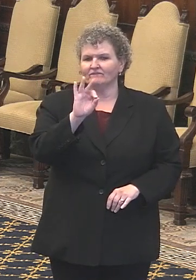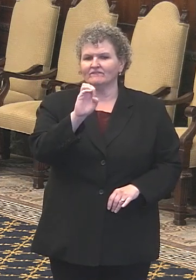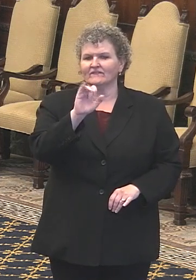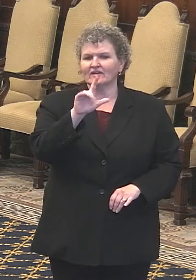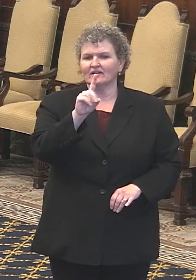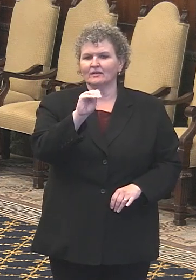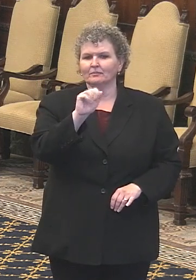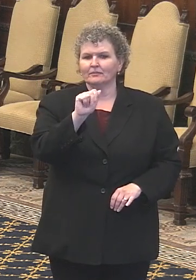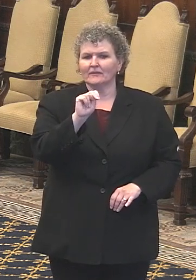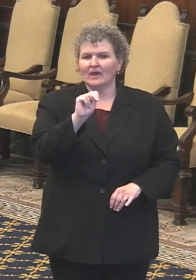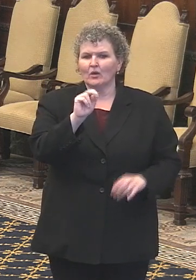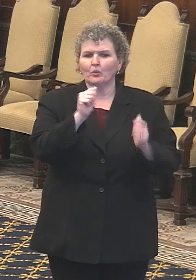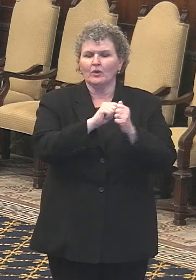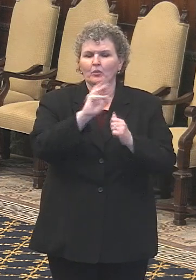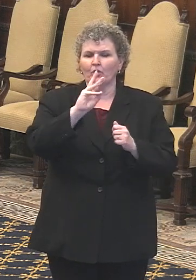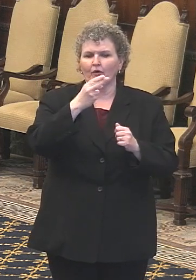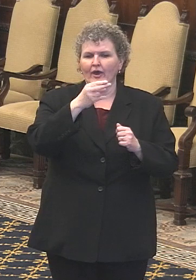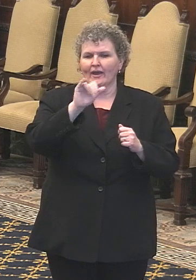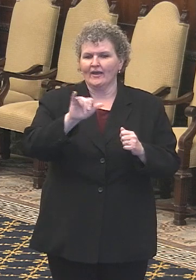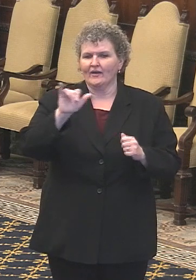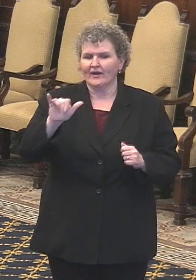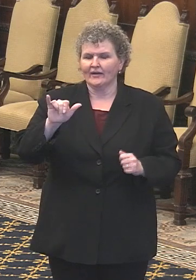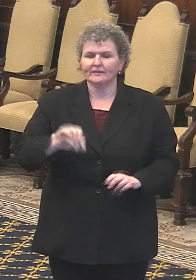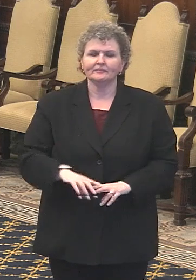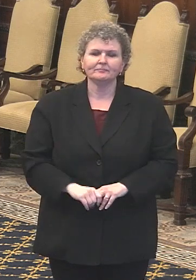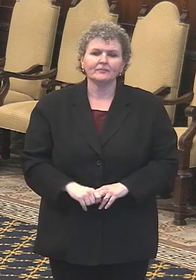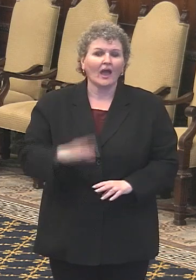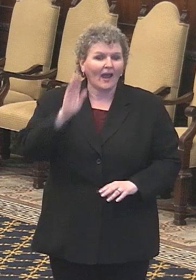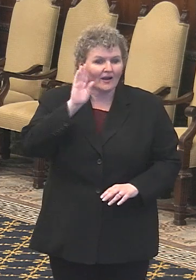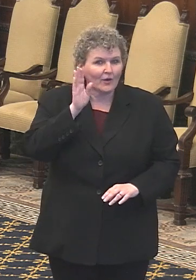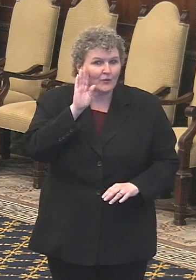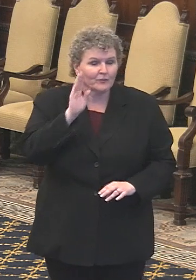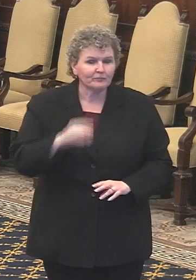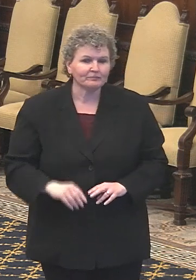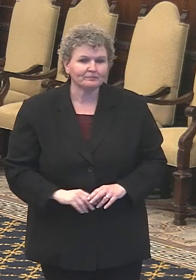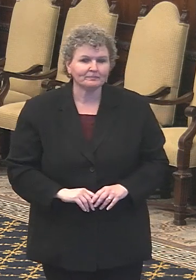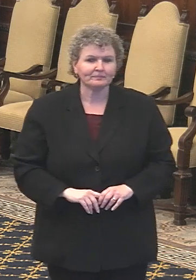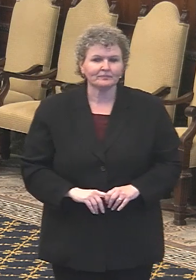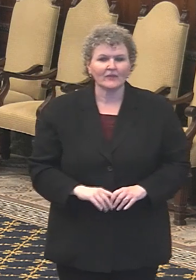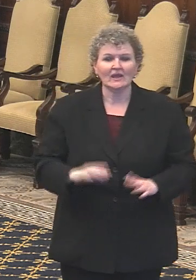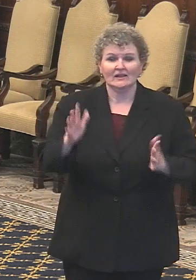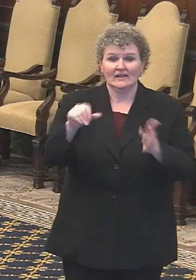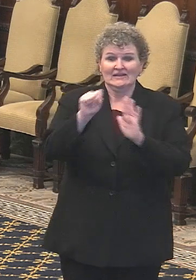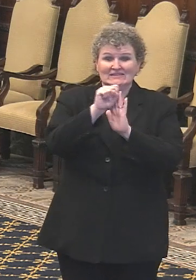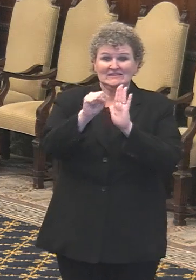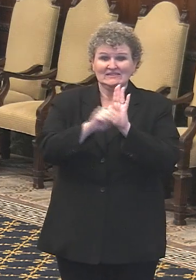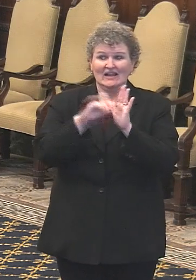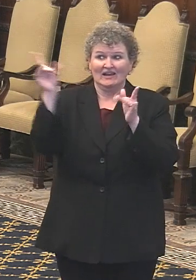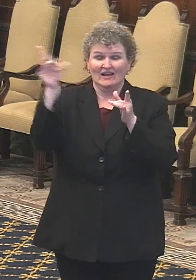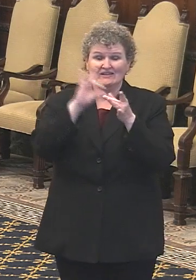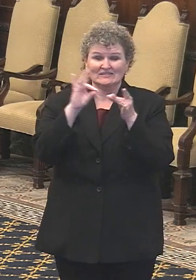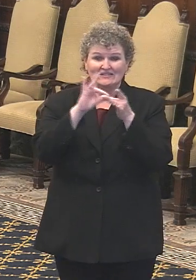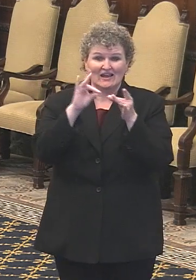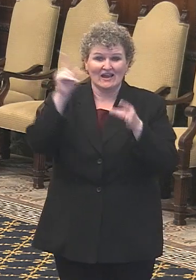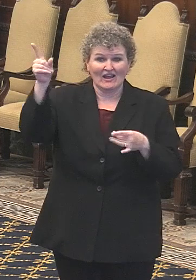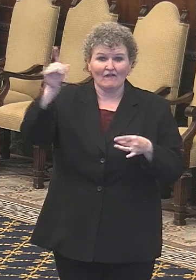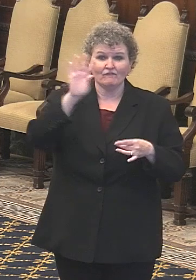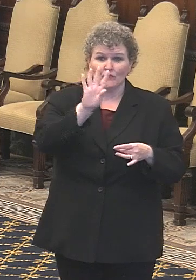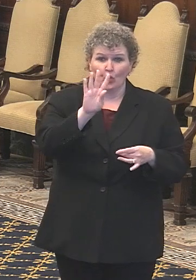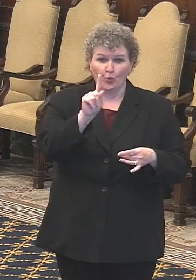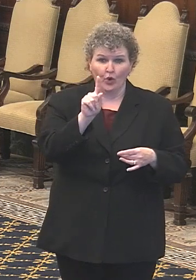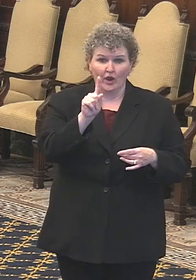next. Hello. The state is reporting that 41 different long-term